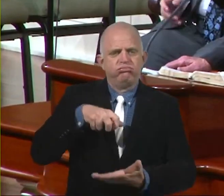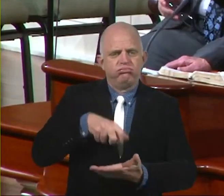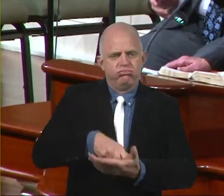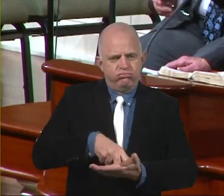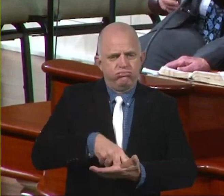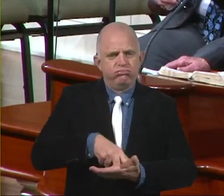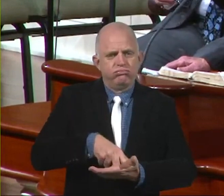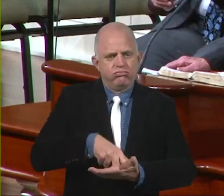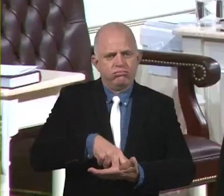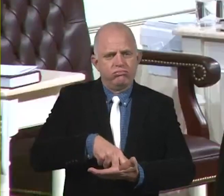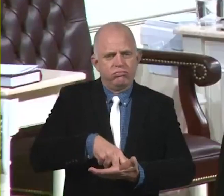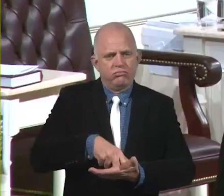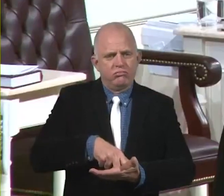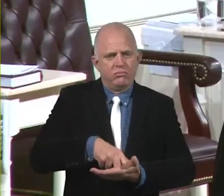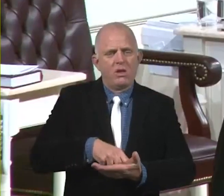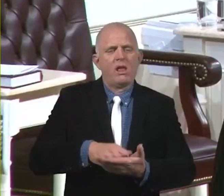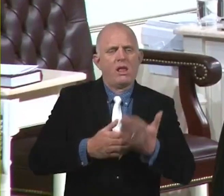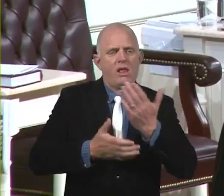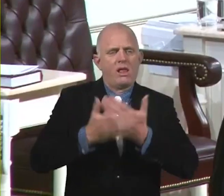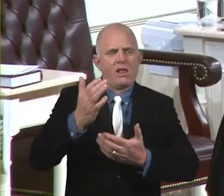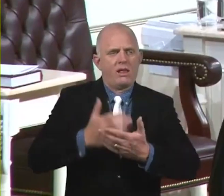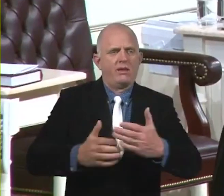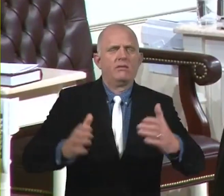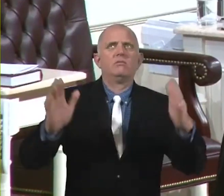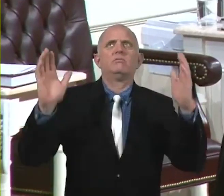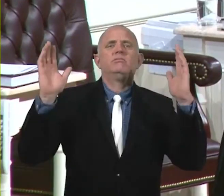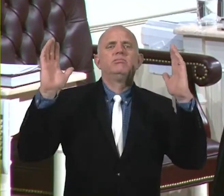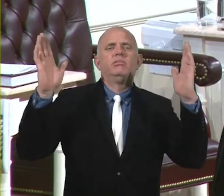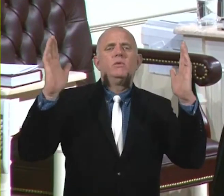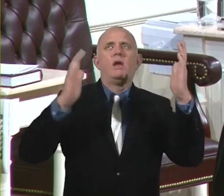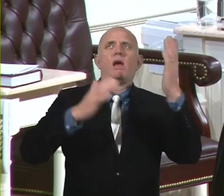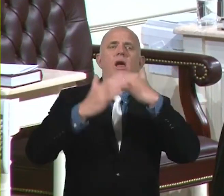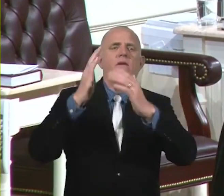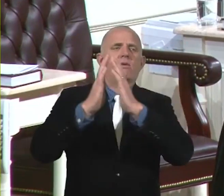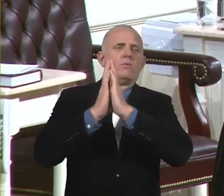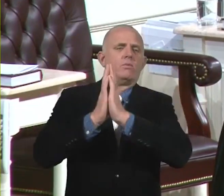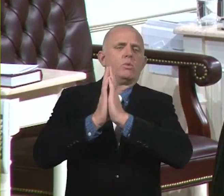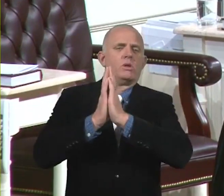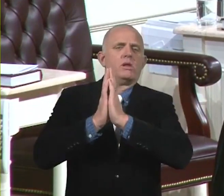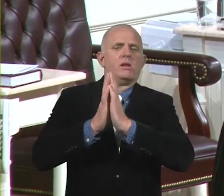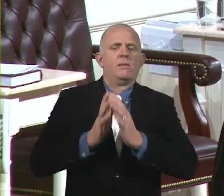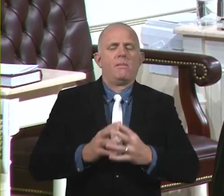lifted his hands to heaven, and prayed.